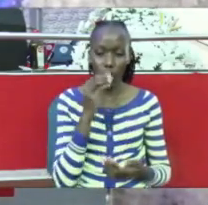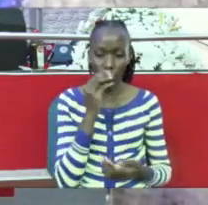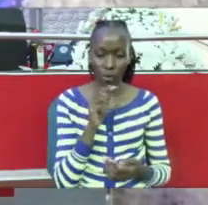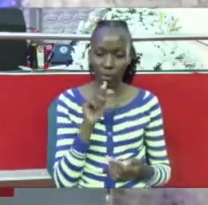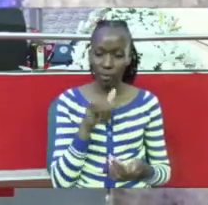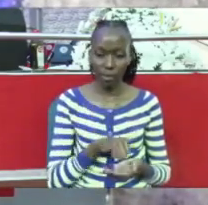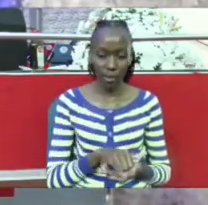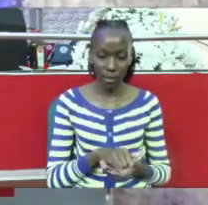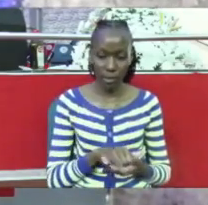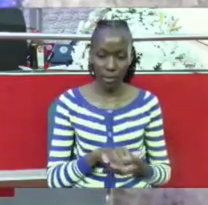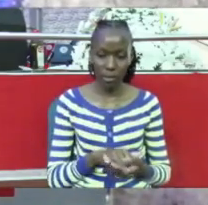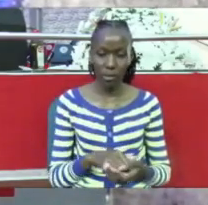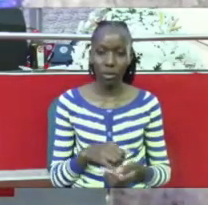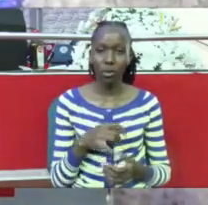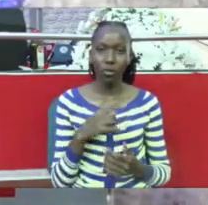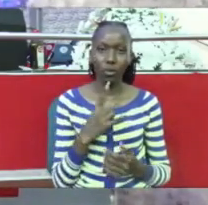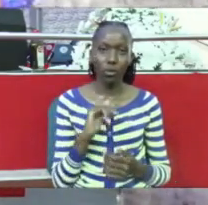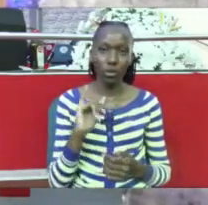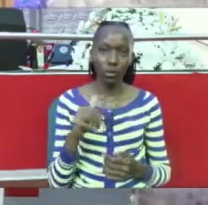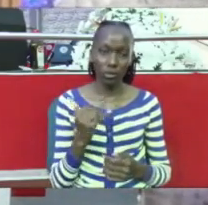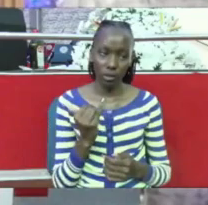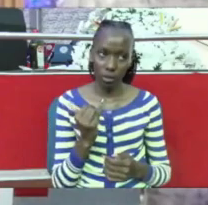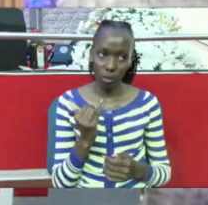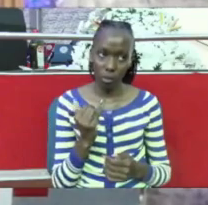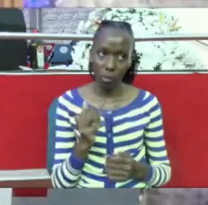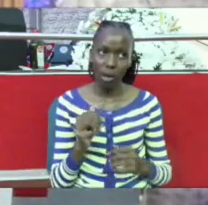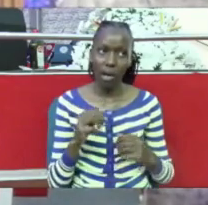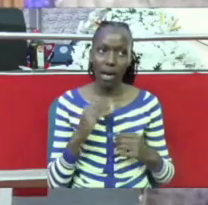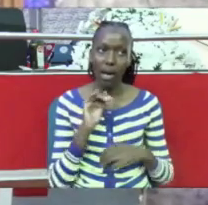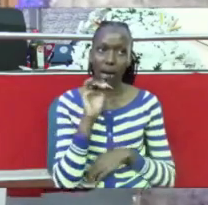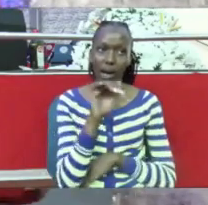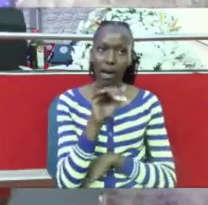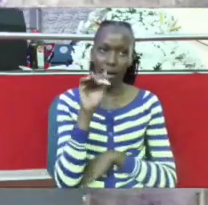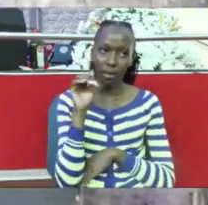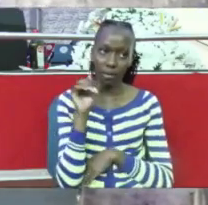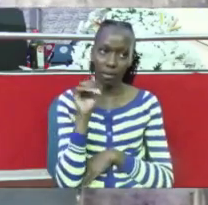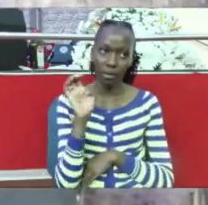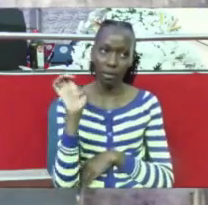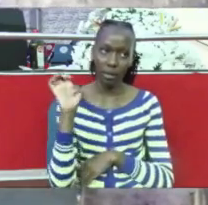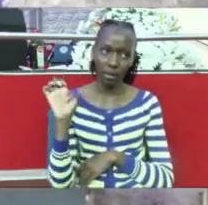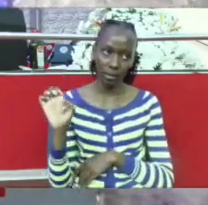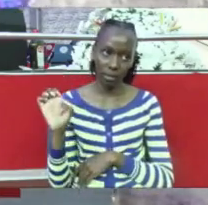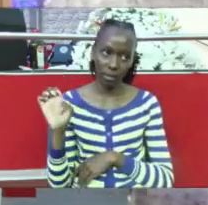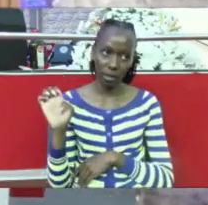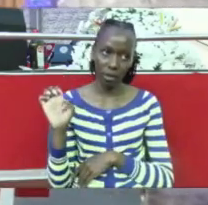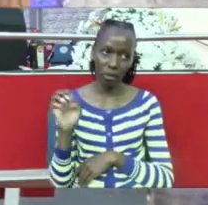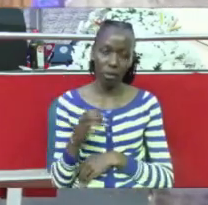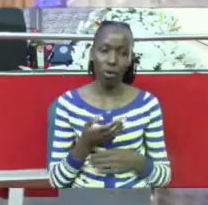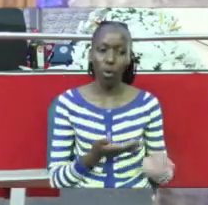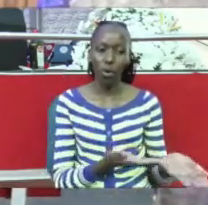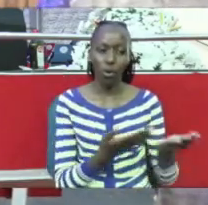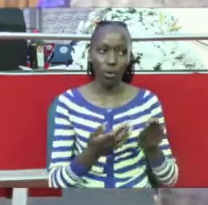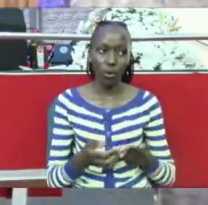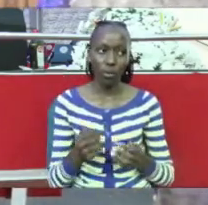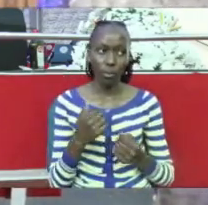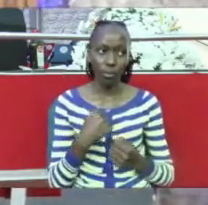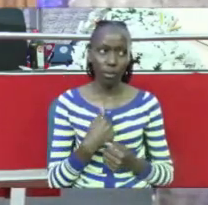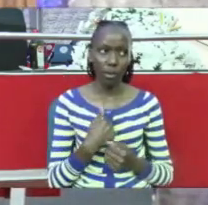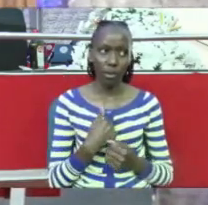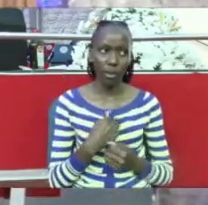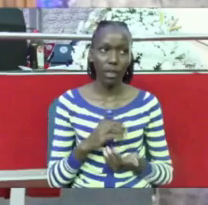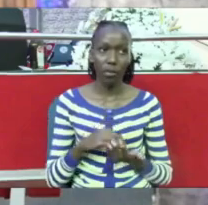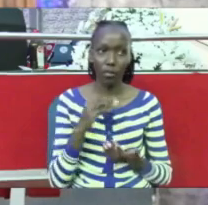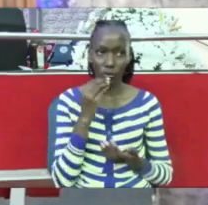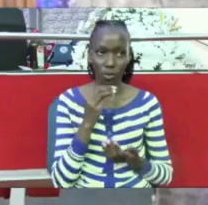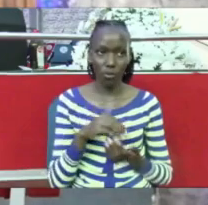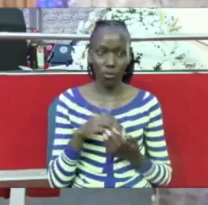your birthright. Na Jacob akamuuliza nipatie umiliki wa uzaliwa wa kwanza. And I'll give you this stew. Nitakupatia chakula hiki. Praise the name of the